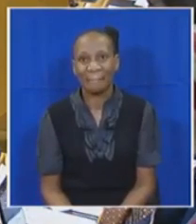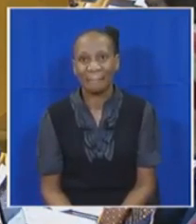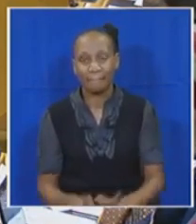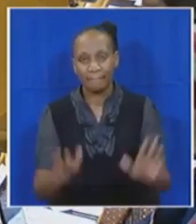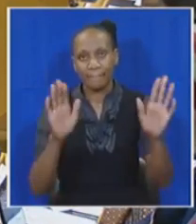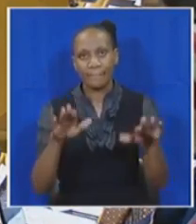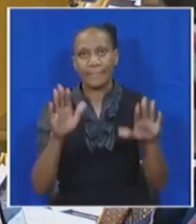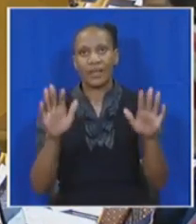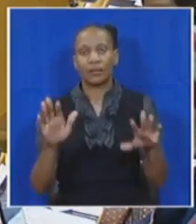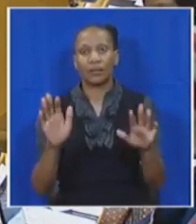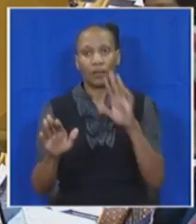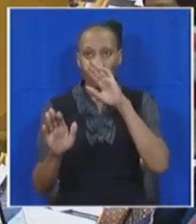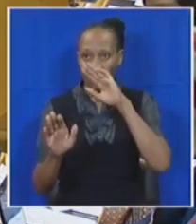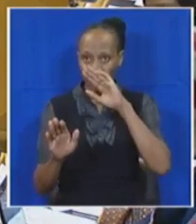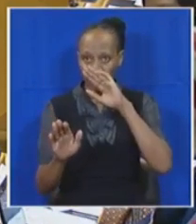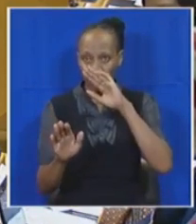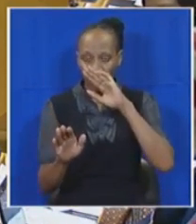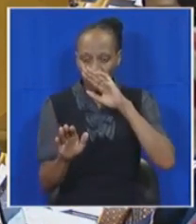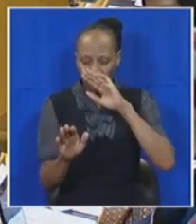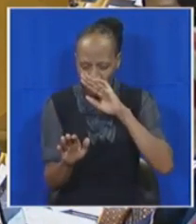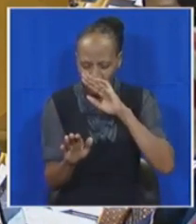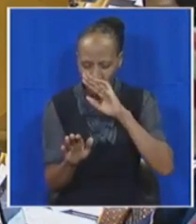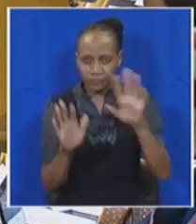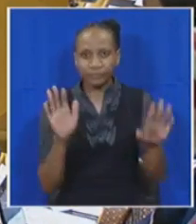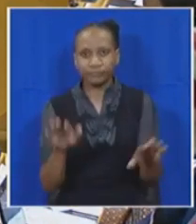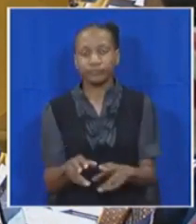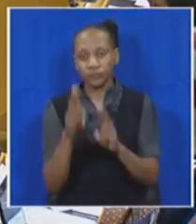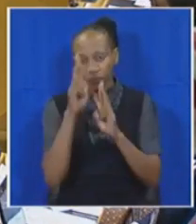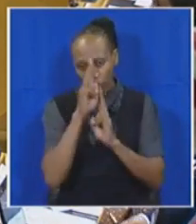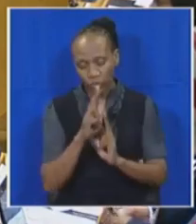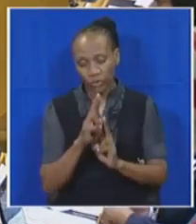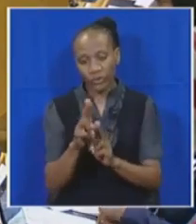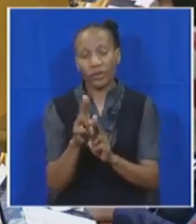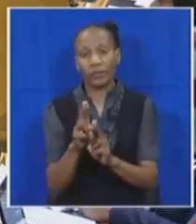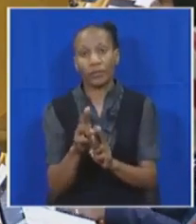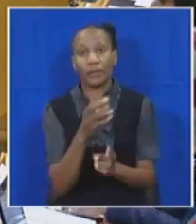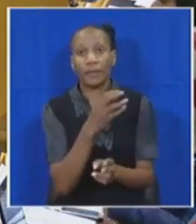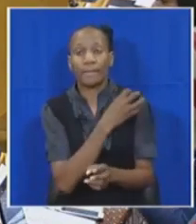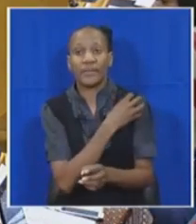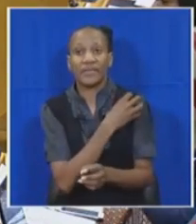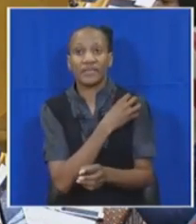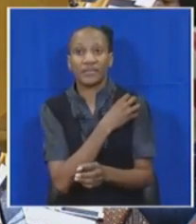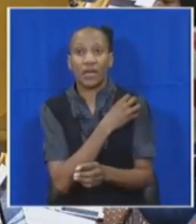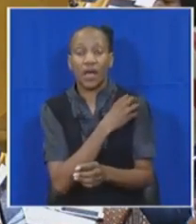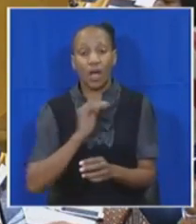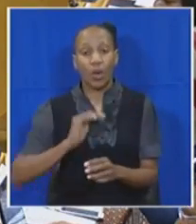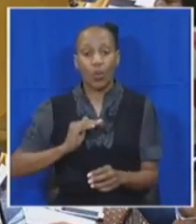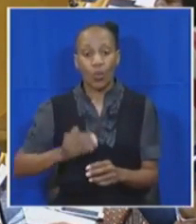Order. The Honorable, the Minister of Women in the Presidency.